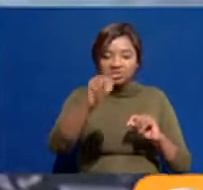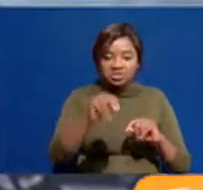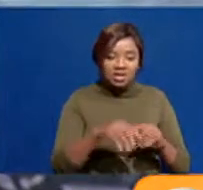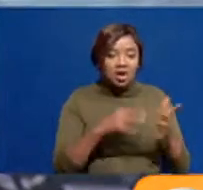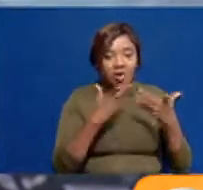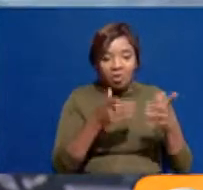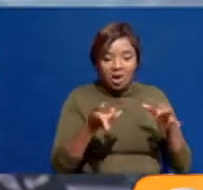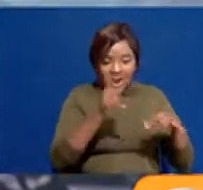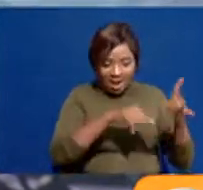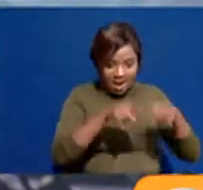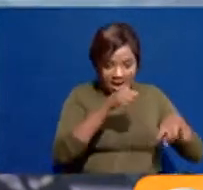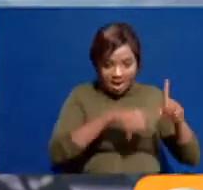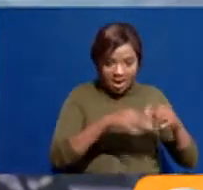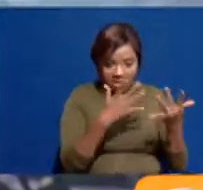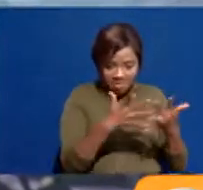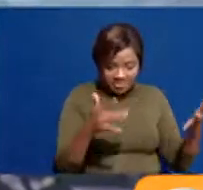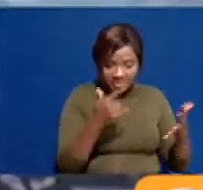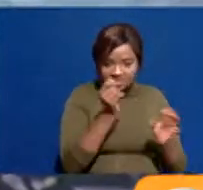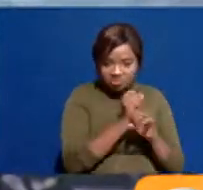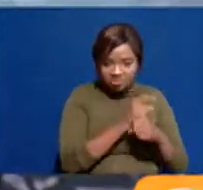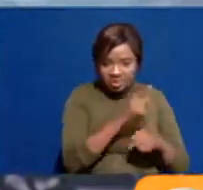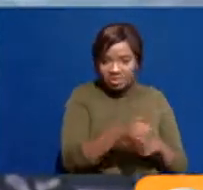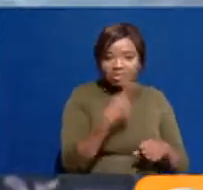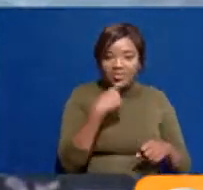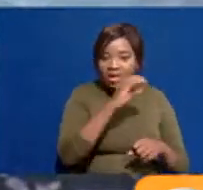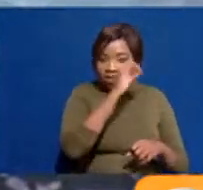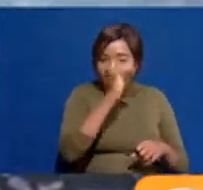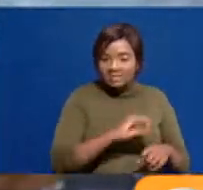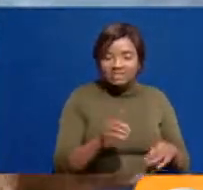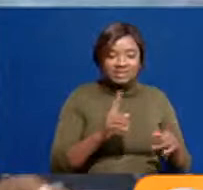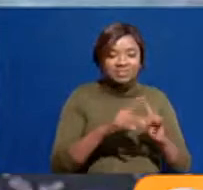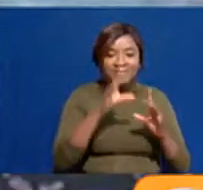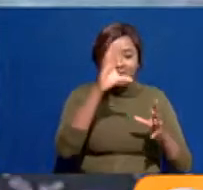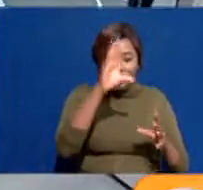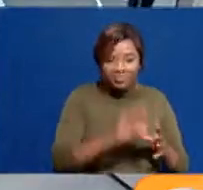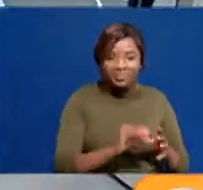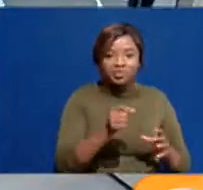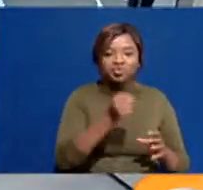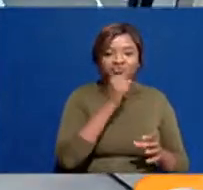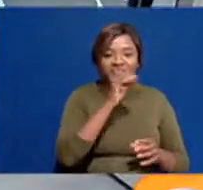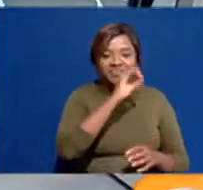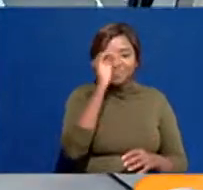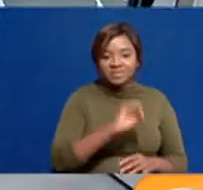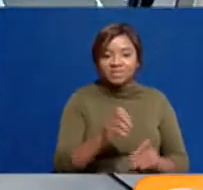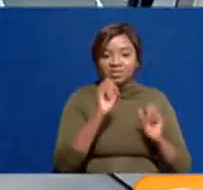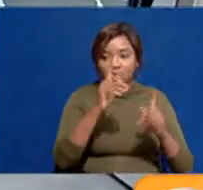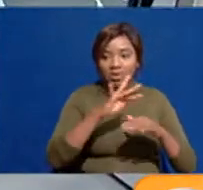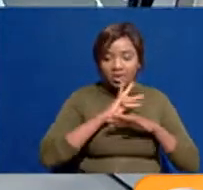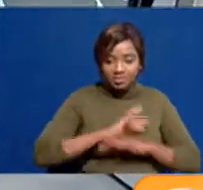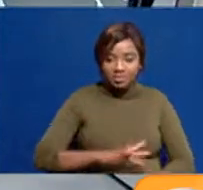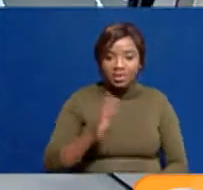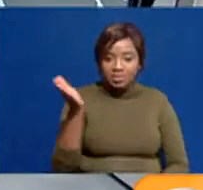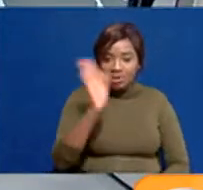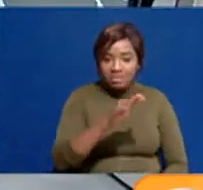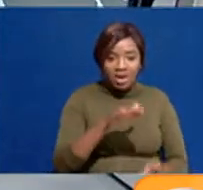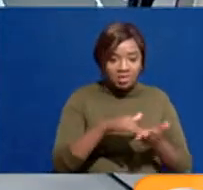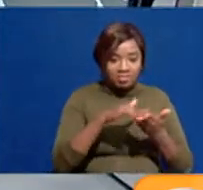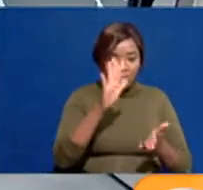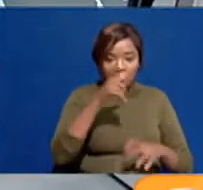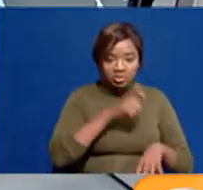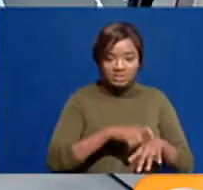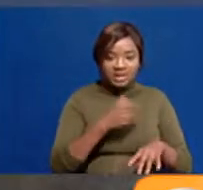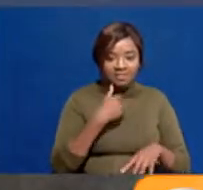the fertilizer at 100%, they reduce it 50%. Senator, let's take a break. We'll come back. I'll give you more time, gentlemen. My